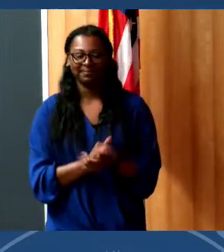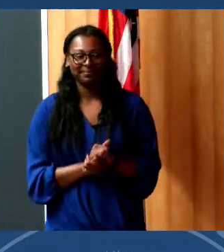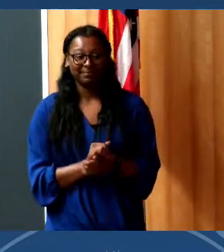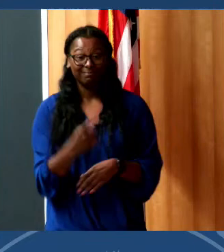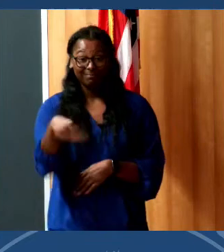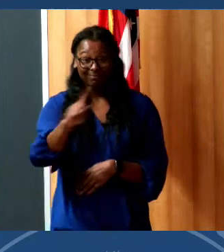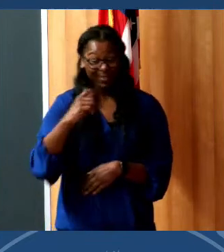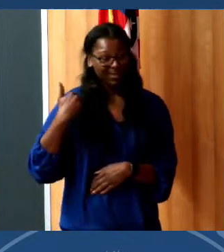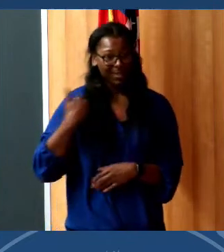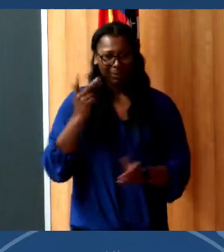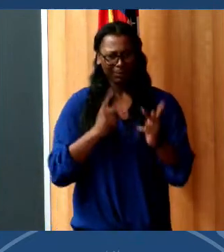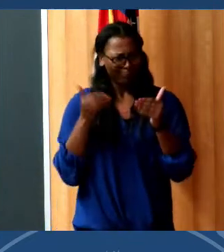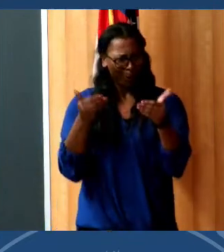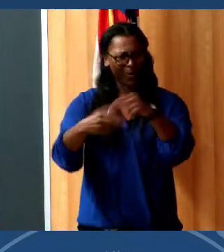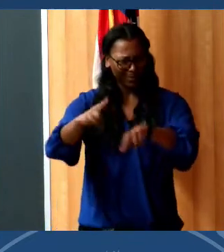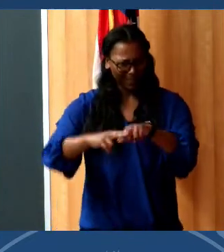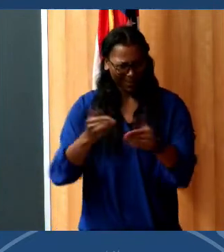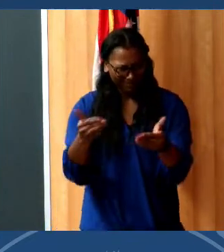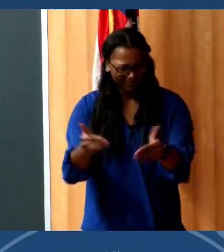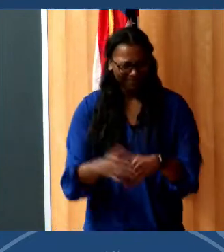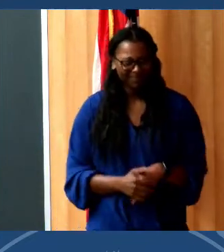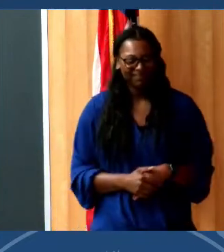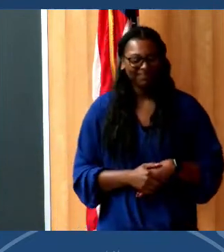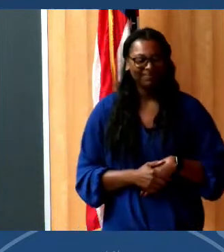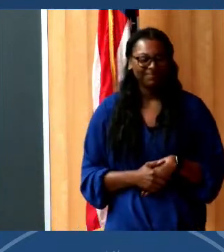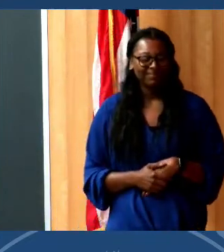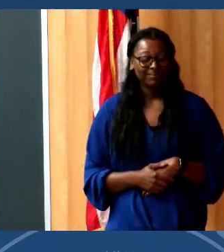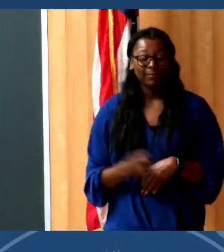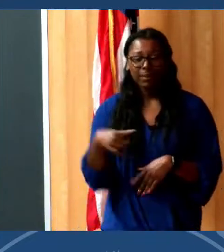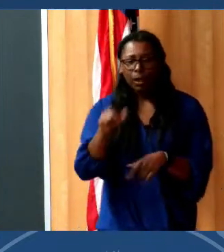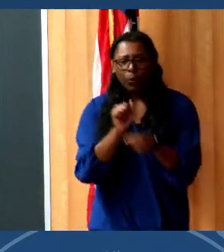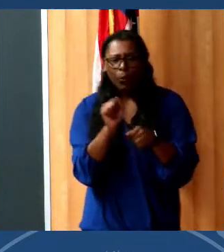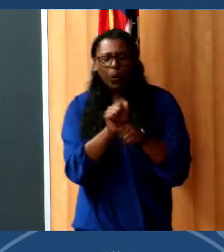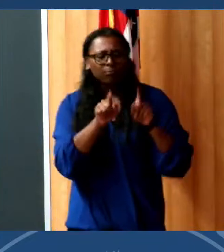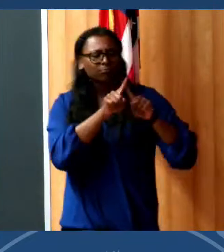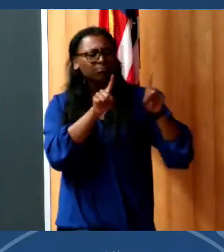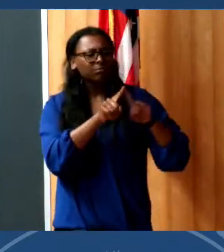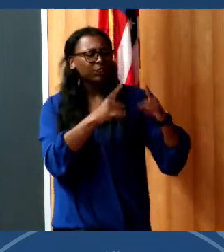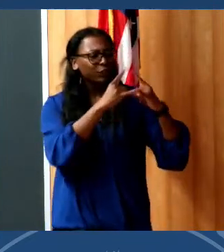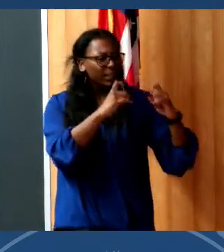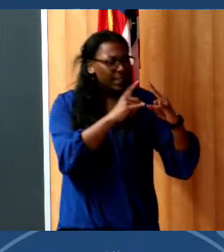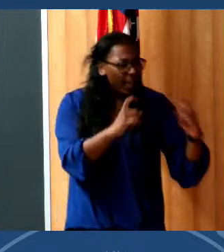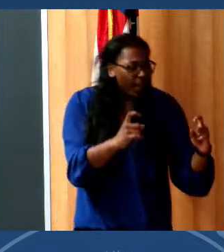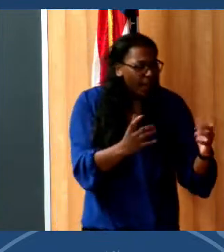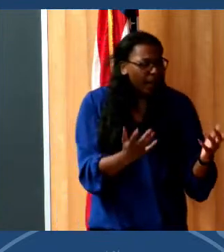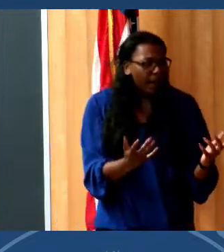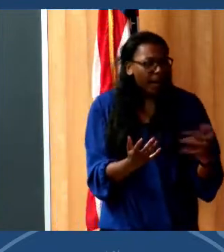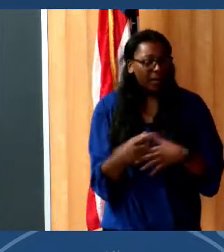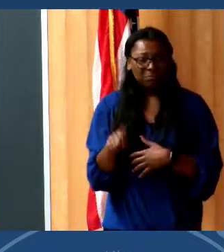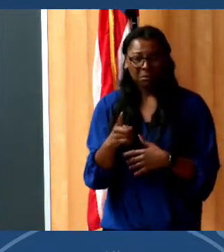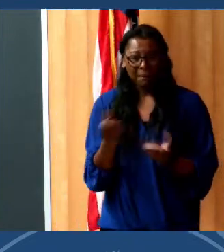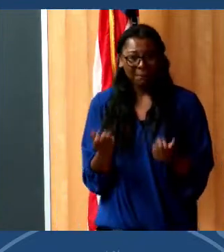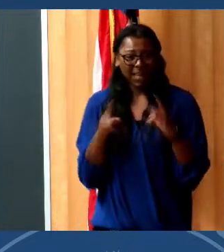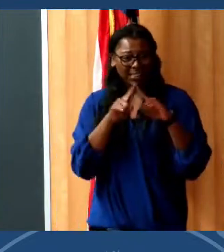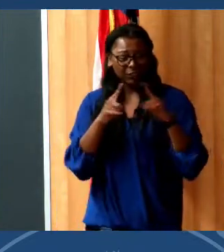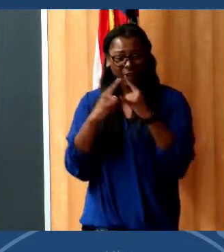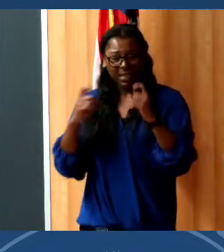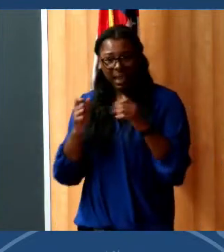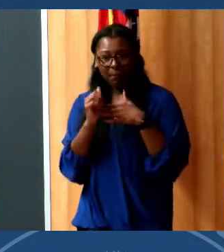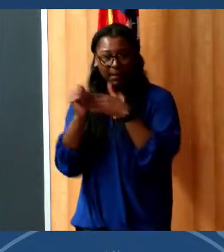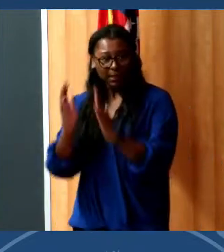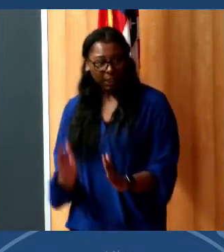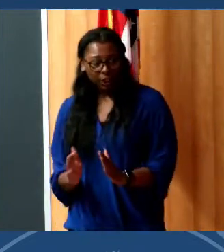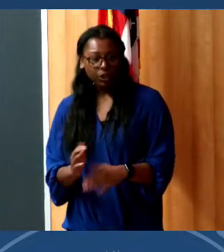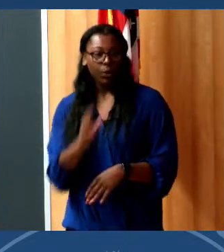These young people, you can sit down, these young people worked in camps, and there are a lot of camp leaders today, the Boys and